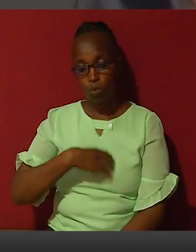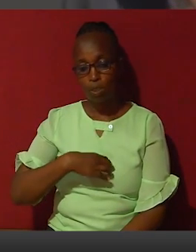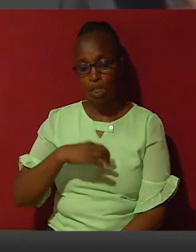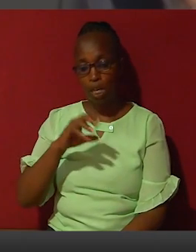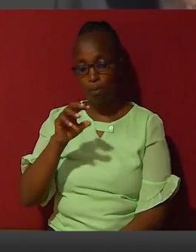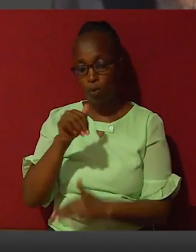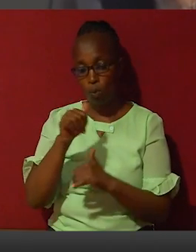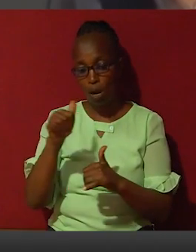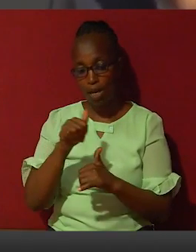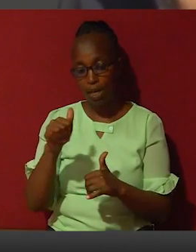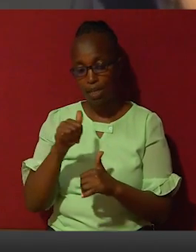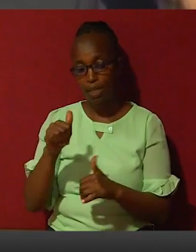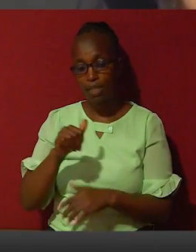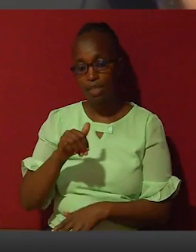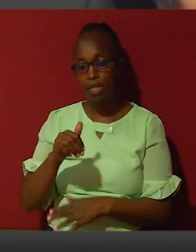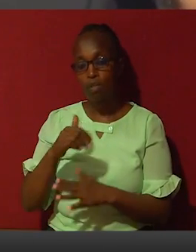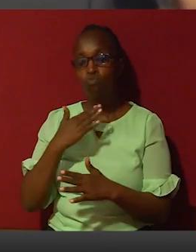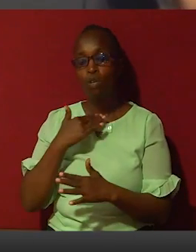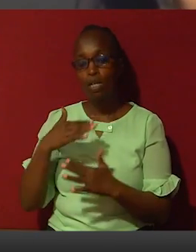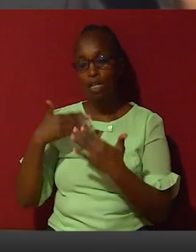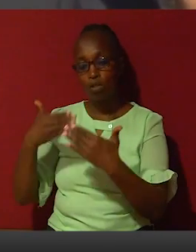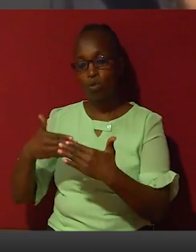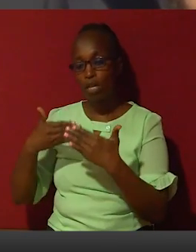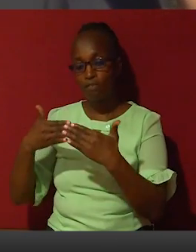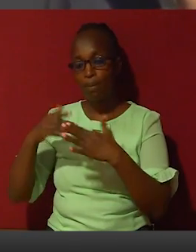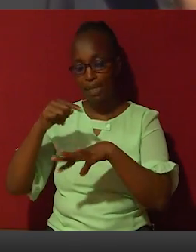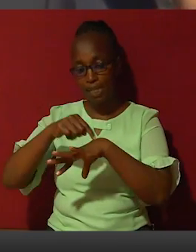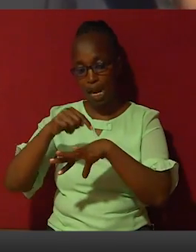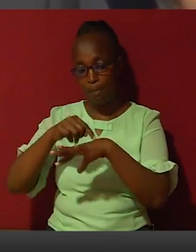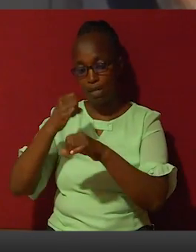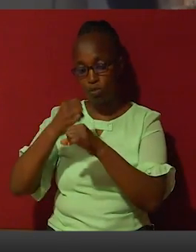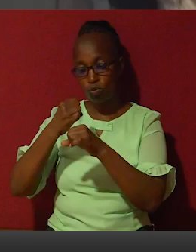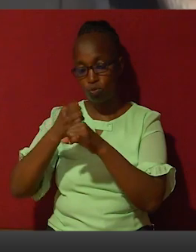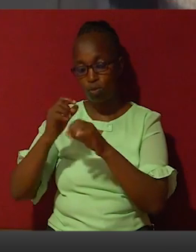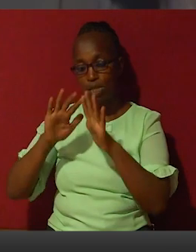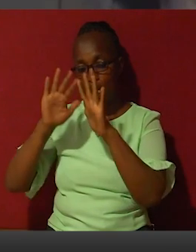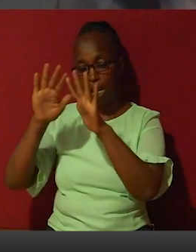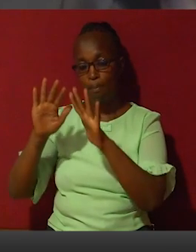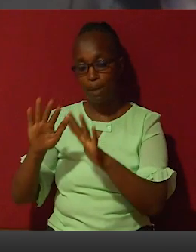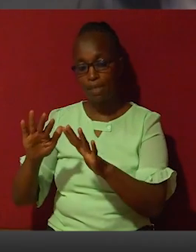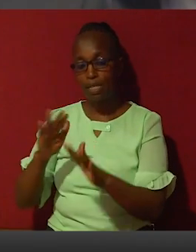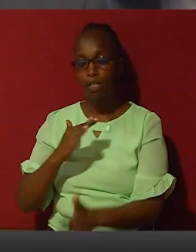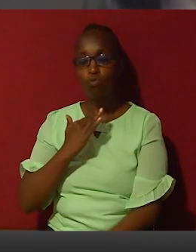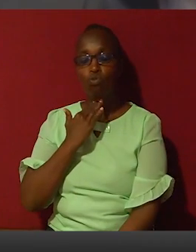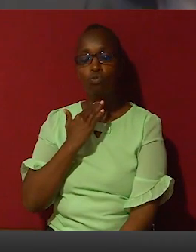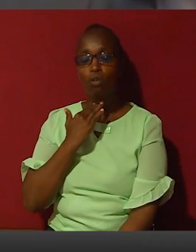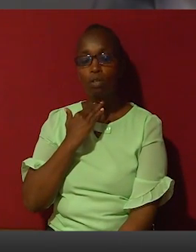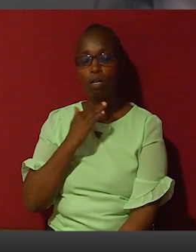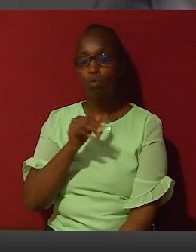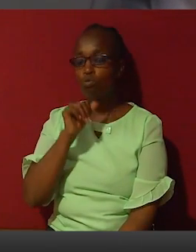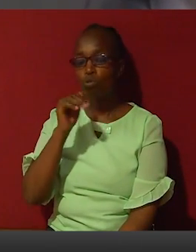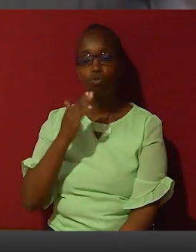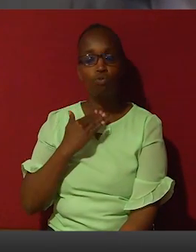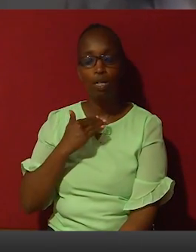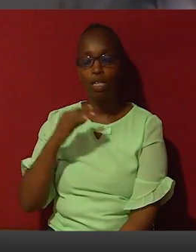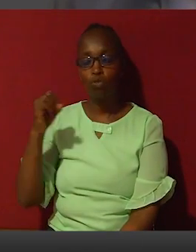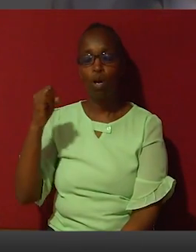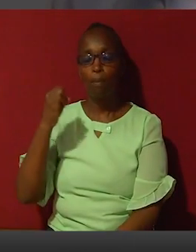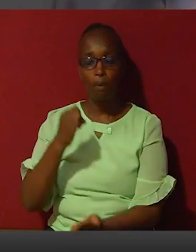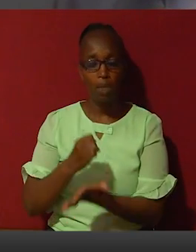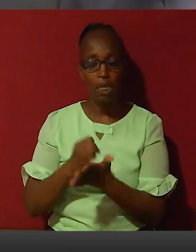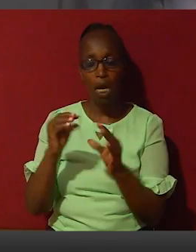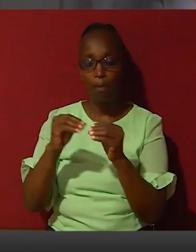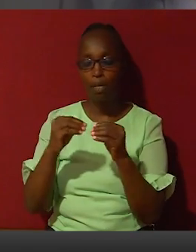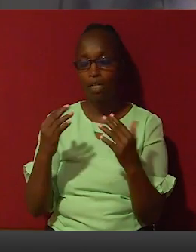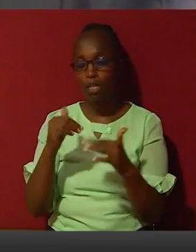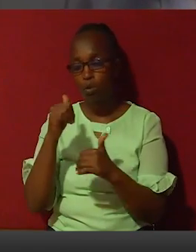wishes. We want to allow him time to be able to do those campaigns. So we don't want there to be a point where a meeting becomes